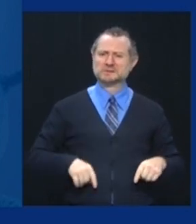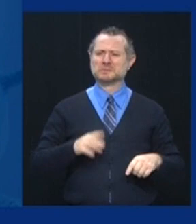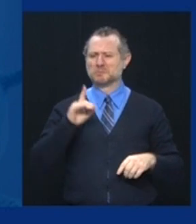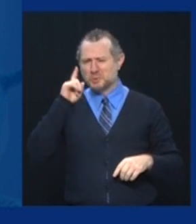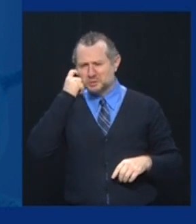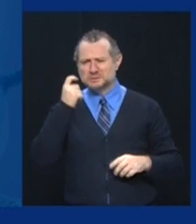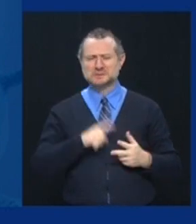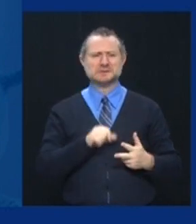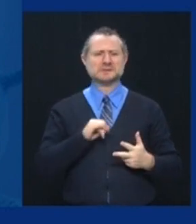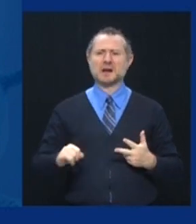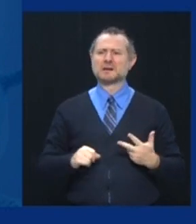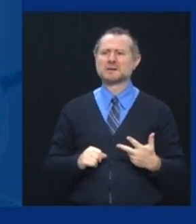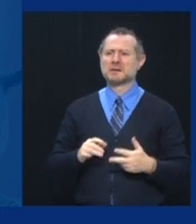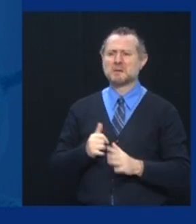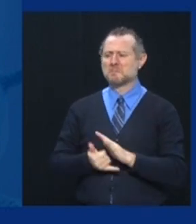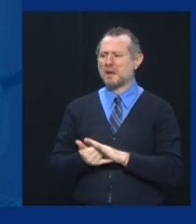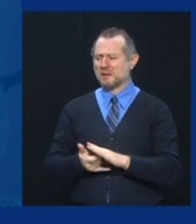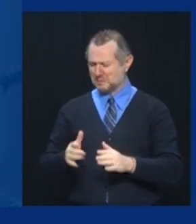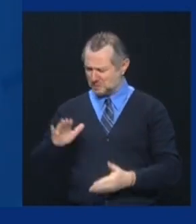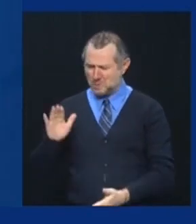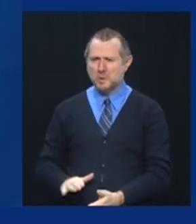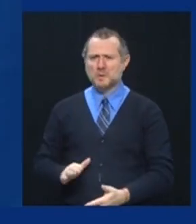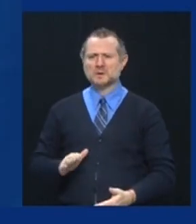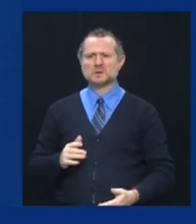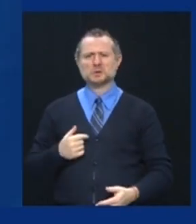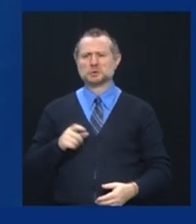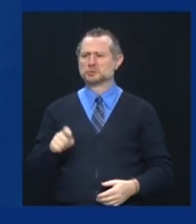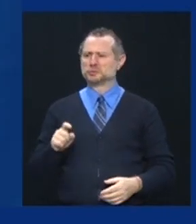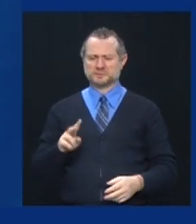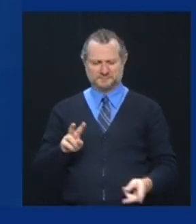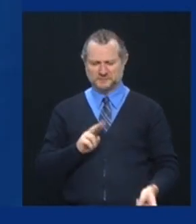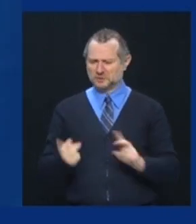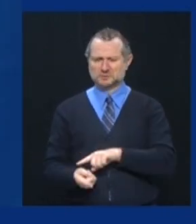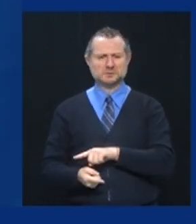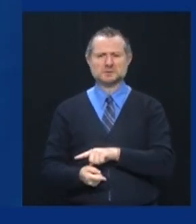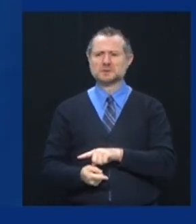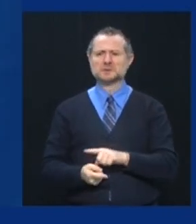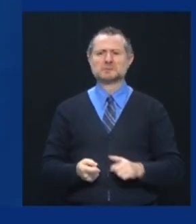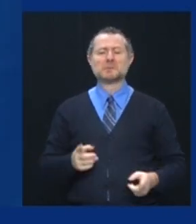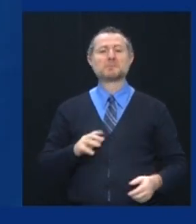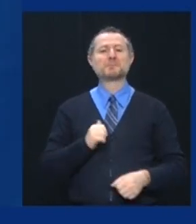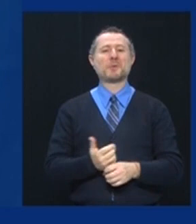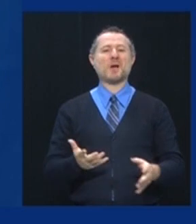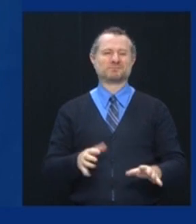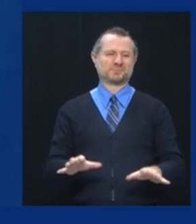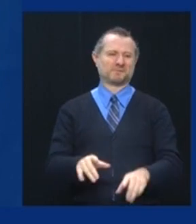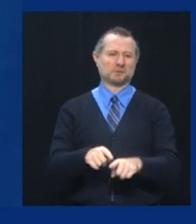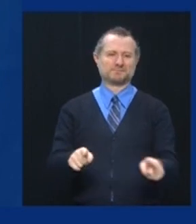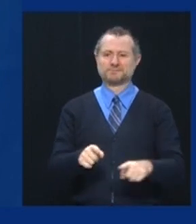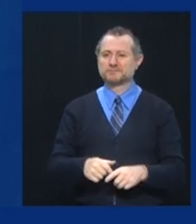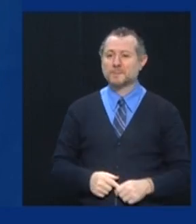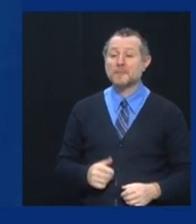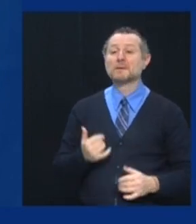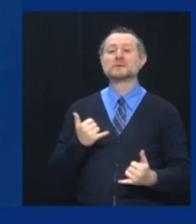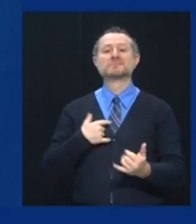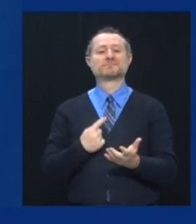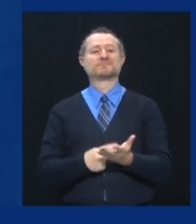Manhattan? It's the behavior. Let's talk about the vaccine.